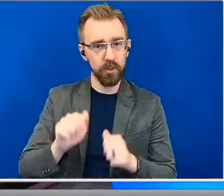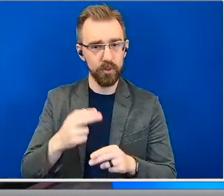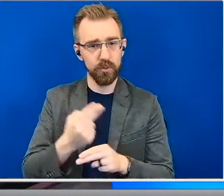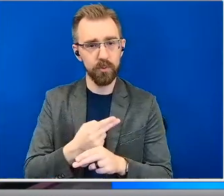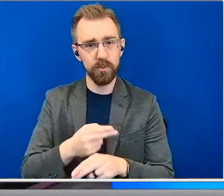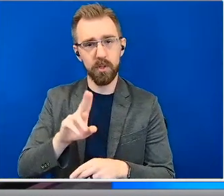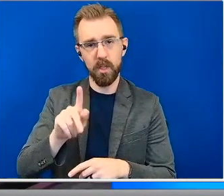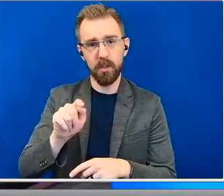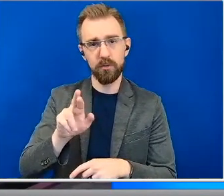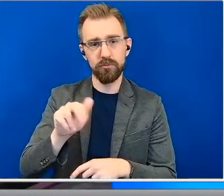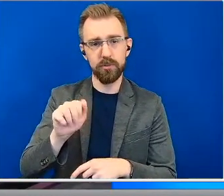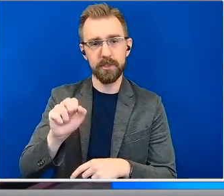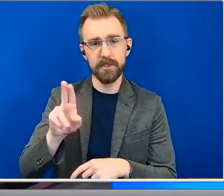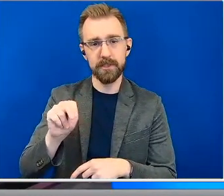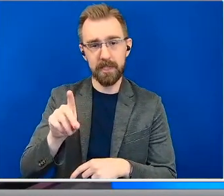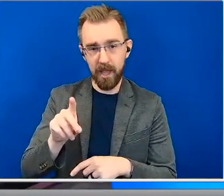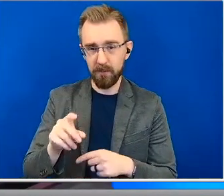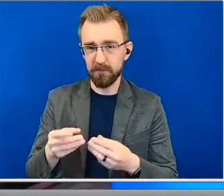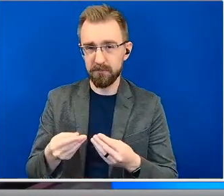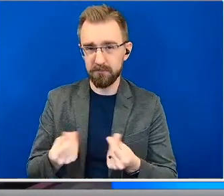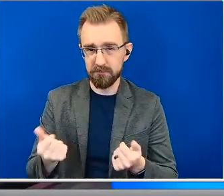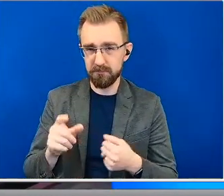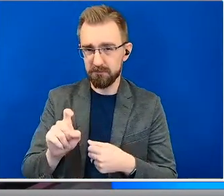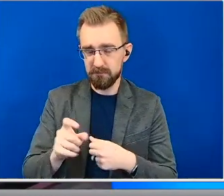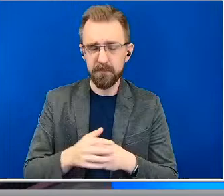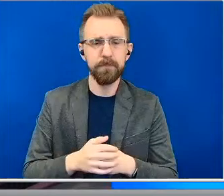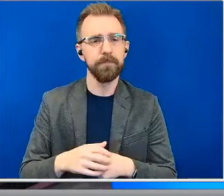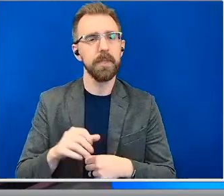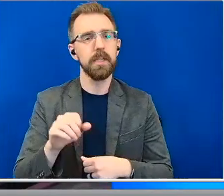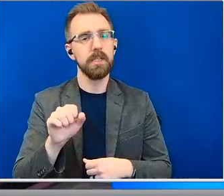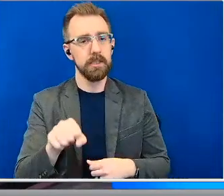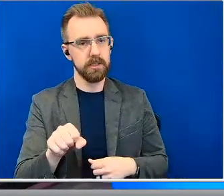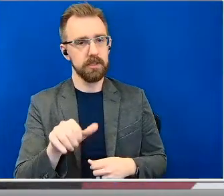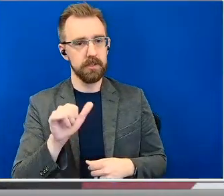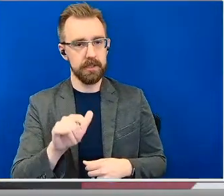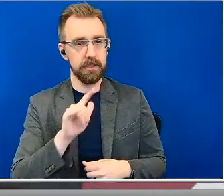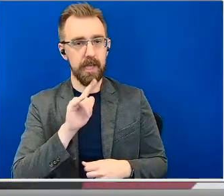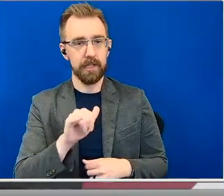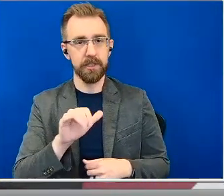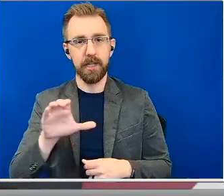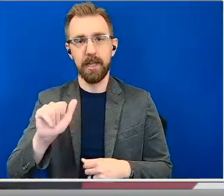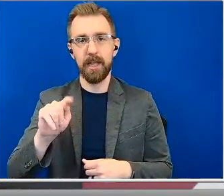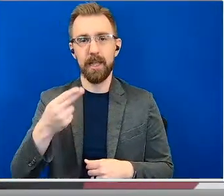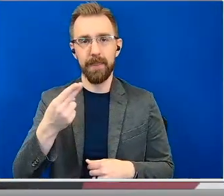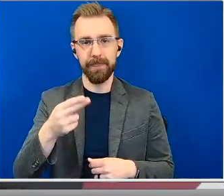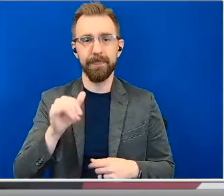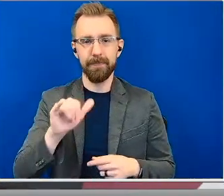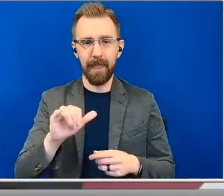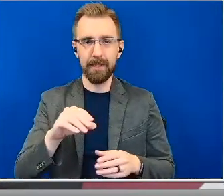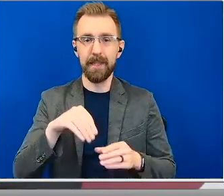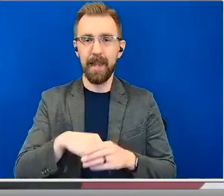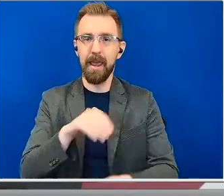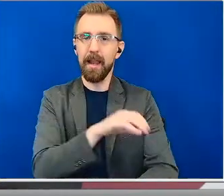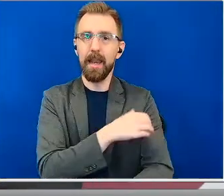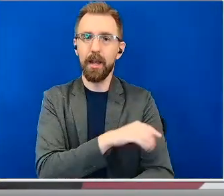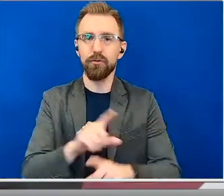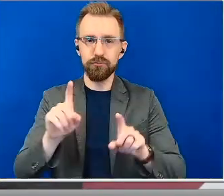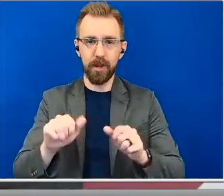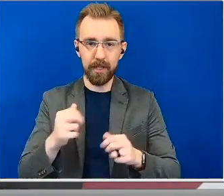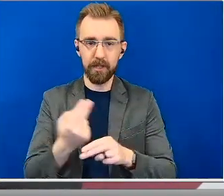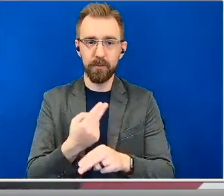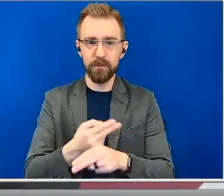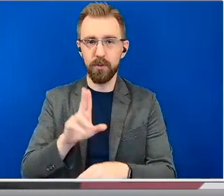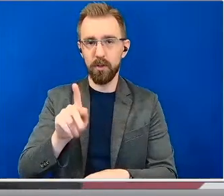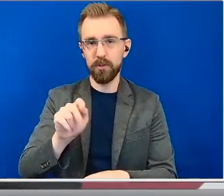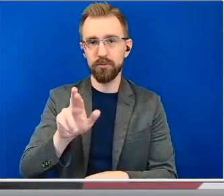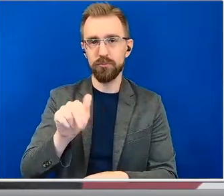heart? So yes, there is actually a catheter that's actually in clinical trials where you can use ultrasound energy to do that. The